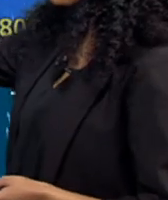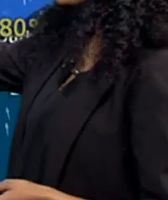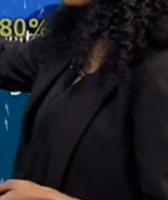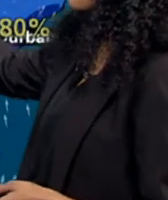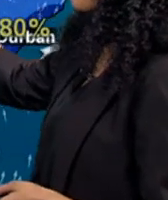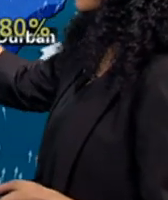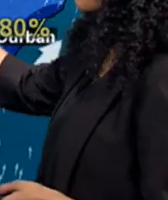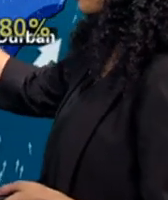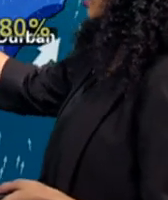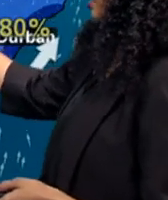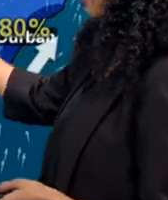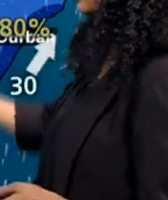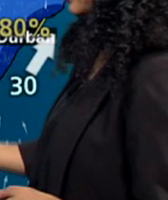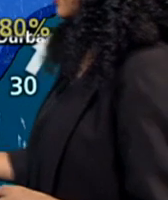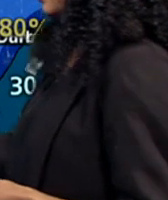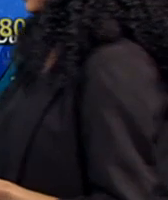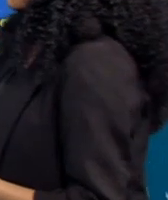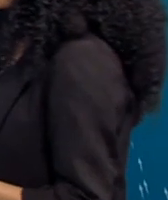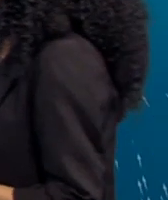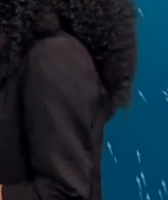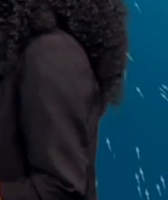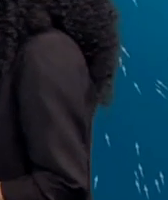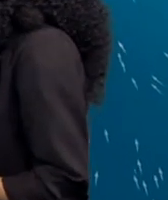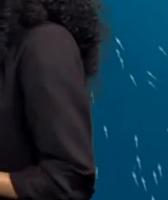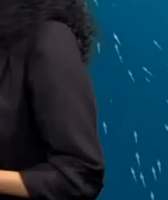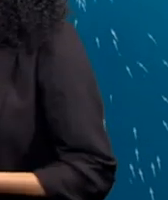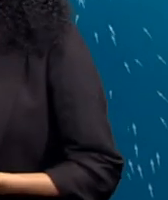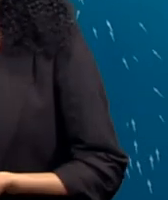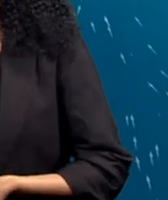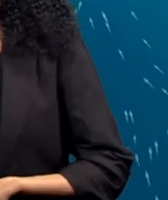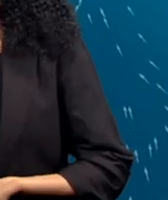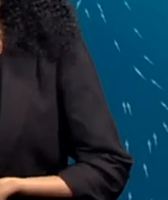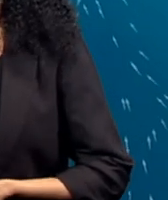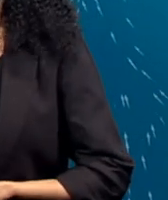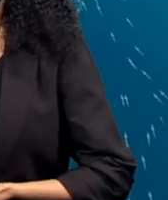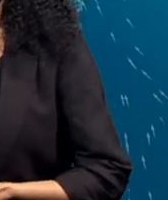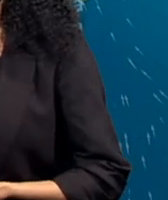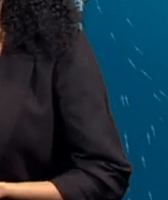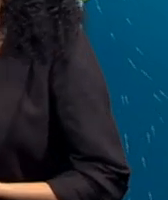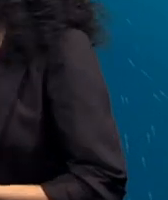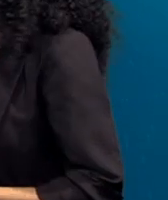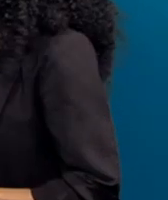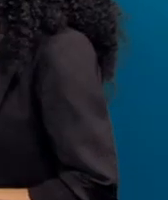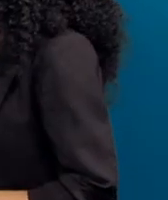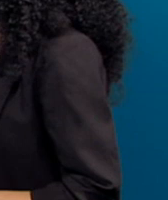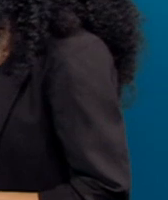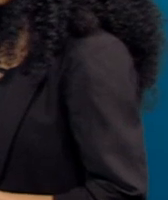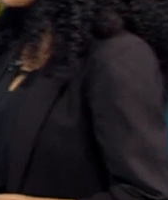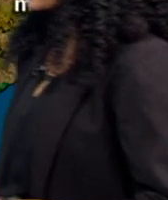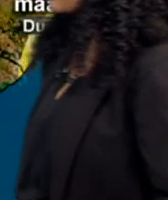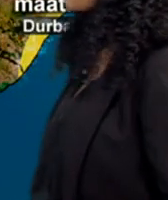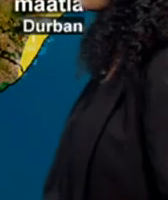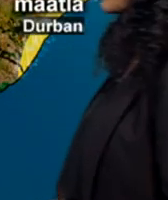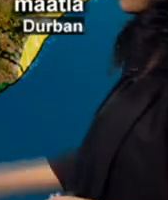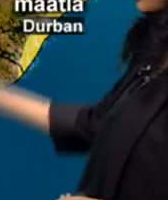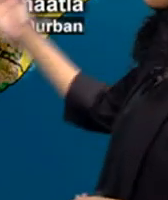lebella gape Limpopo le Gauteng le karolo ya Eastern Cape tla nna le gone go itemogela masarasara na pula mme ba maemo a bosa